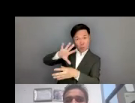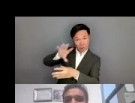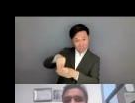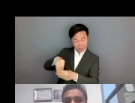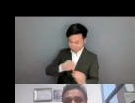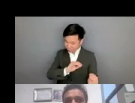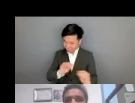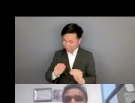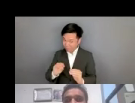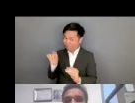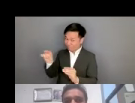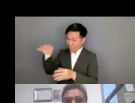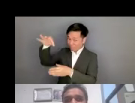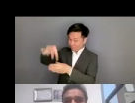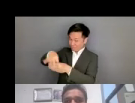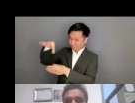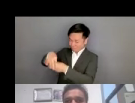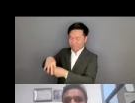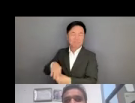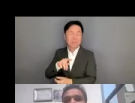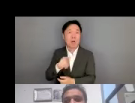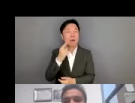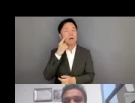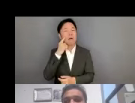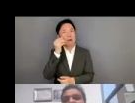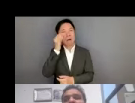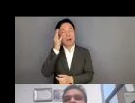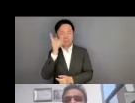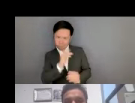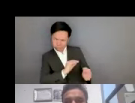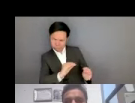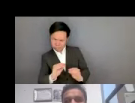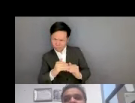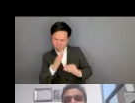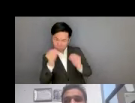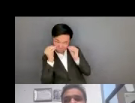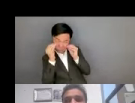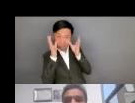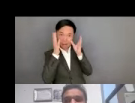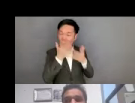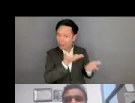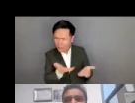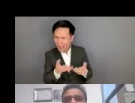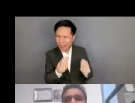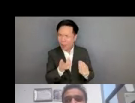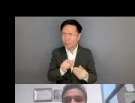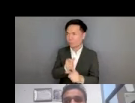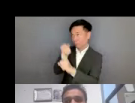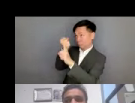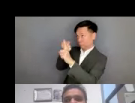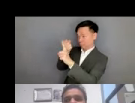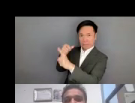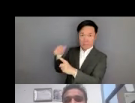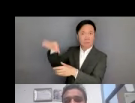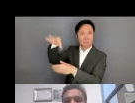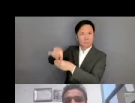including the pre-election, during election, and post-election phases. We sensitize them how we can advocate for accessible and inclusive,